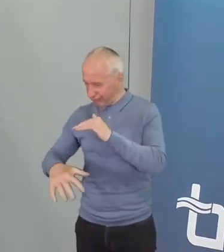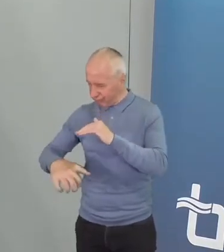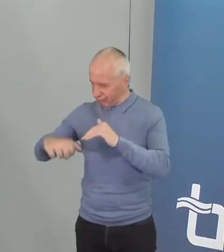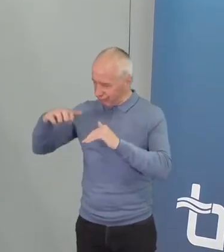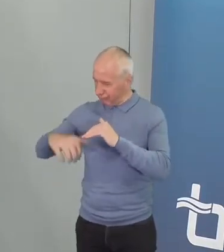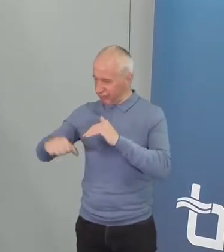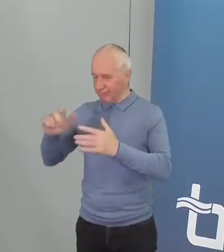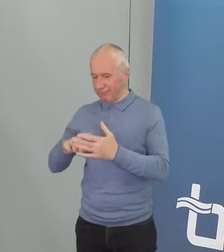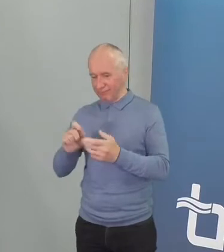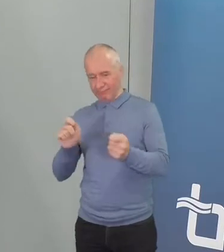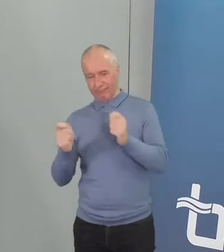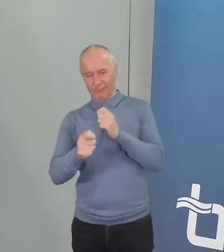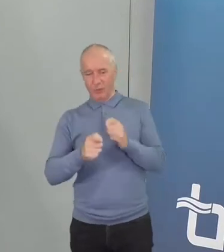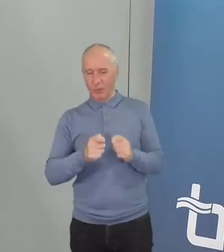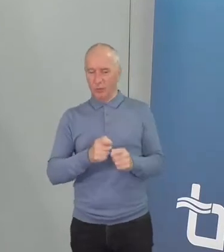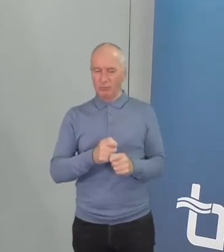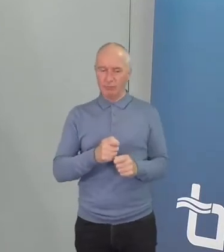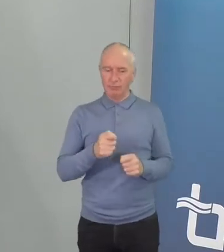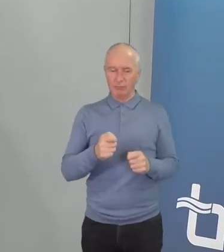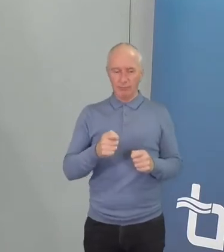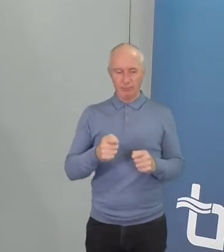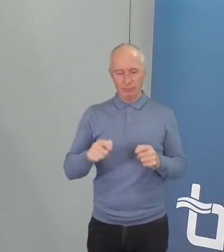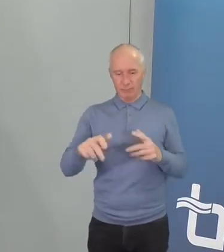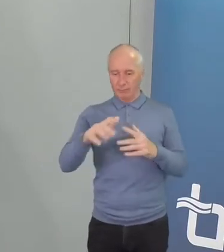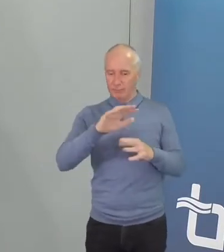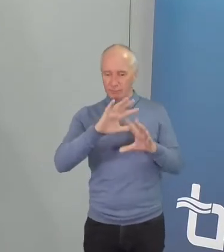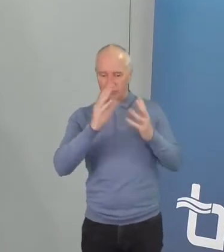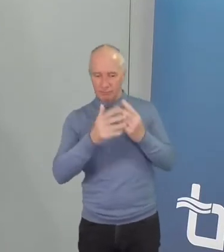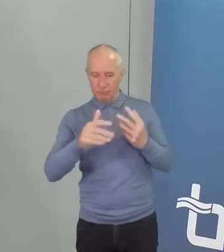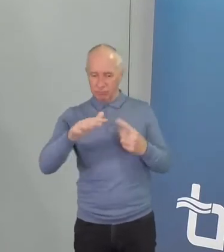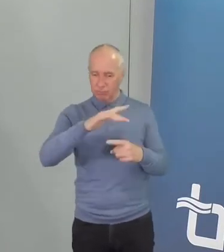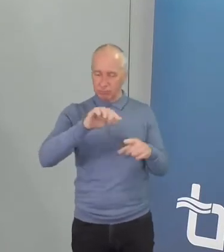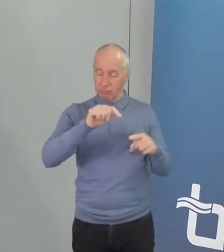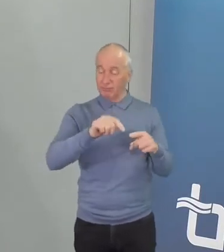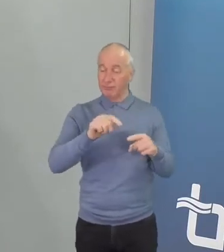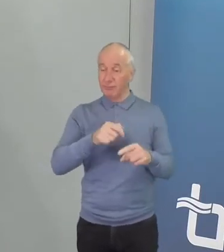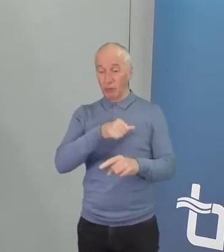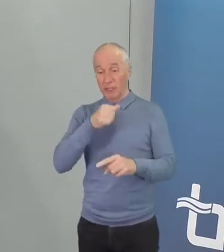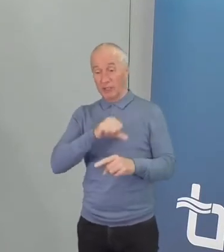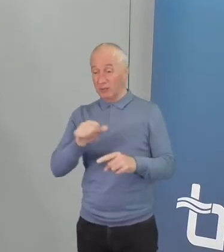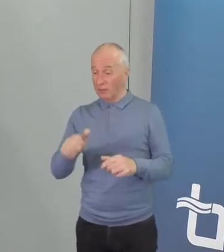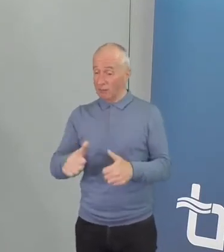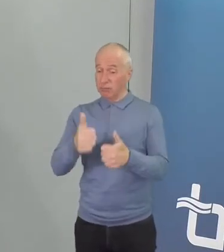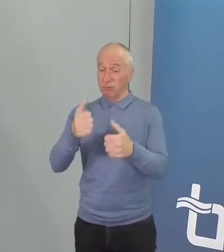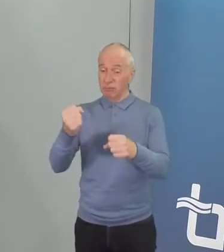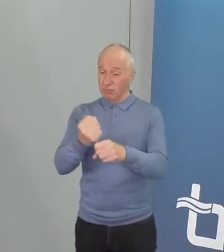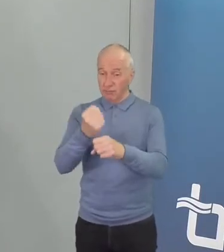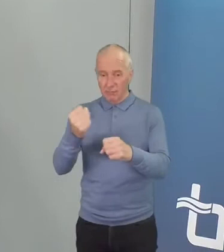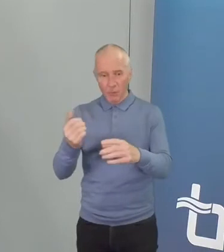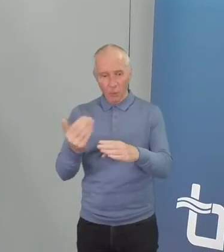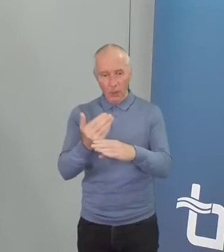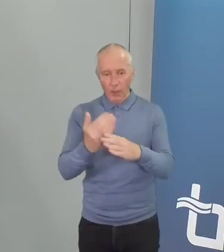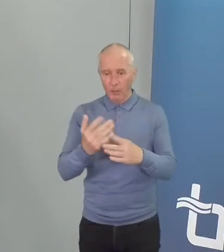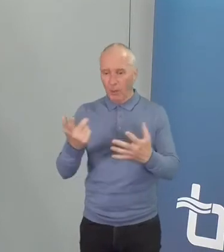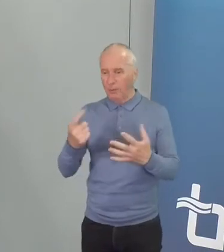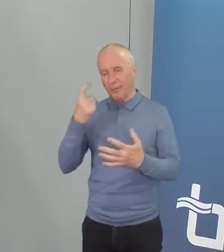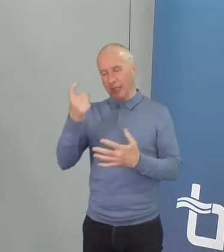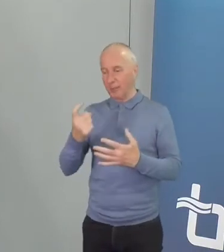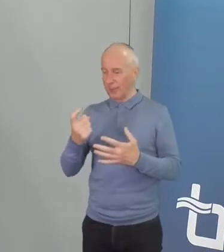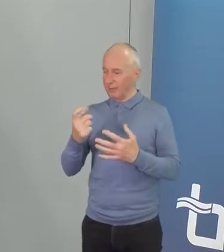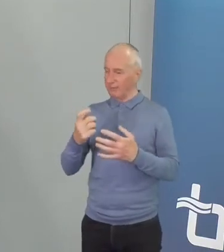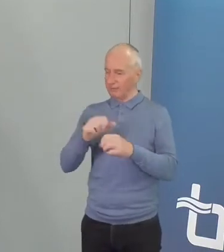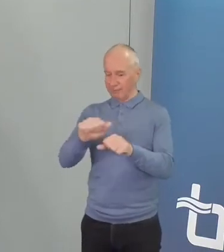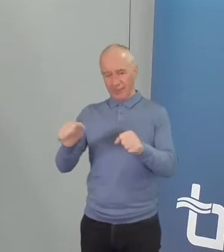congregations. And I think Christians have done a good job here, but there's still more to go in sacrificially looking at our own lives and